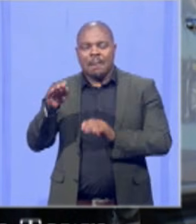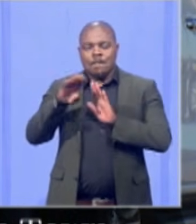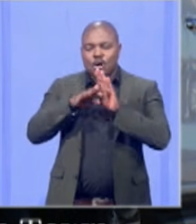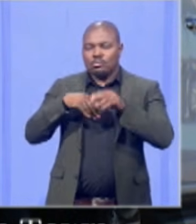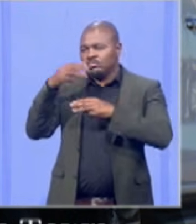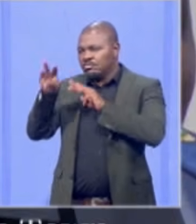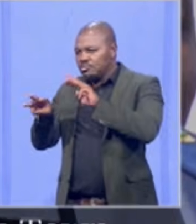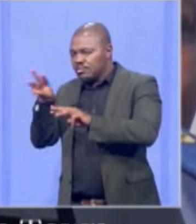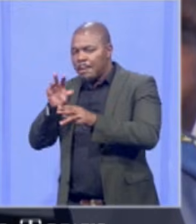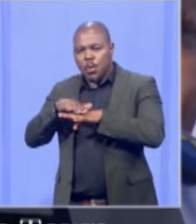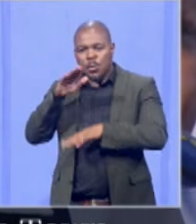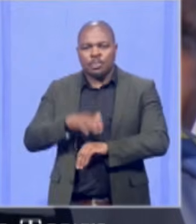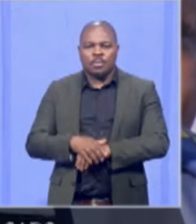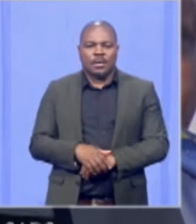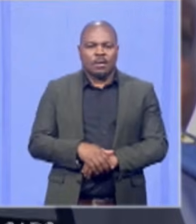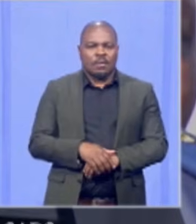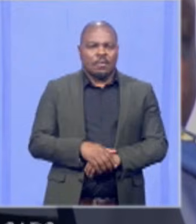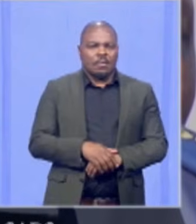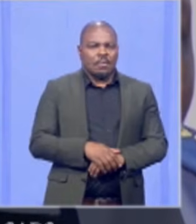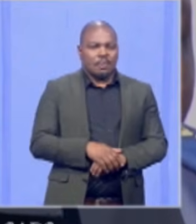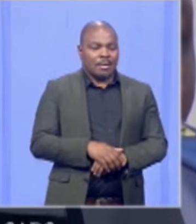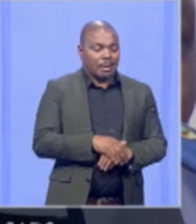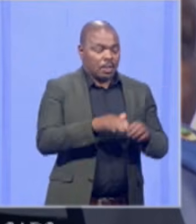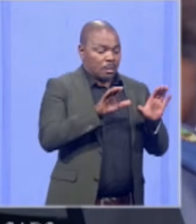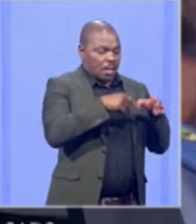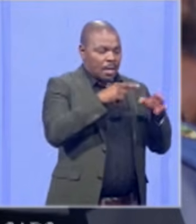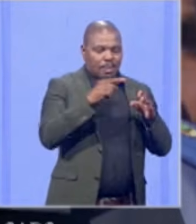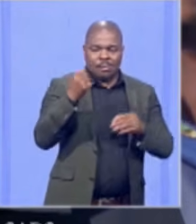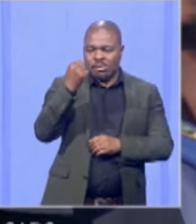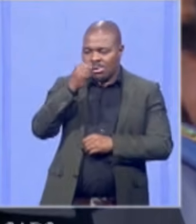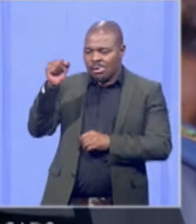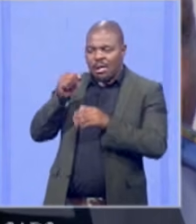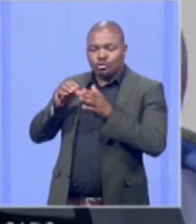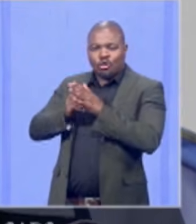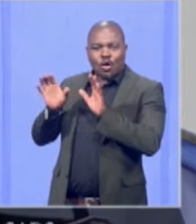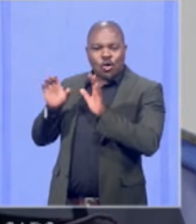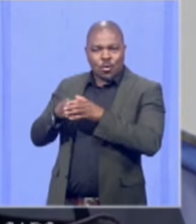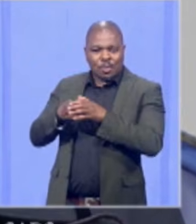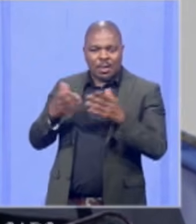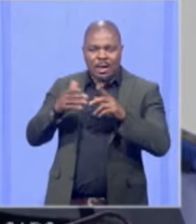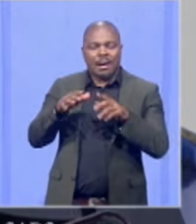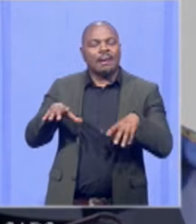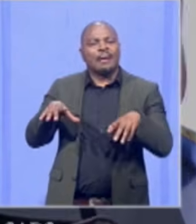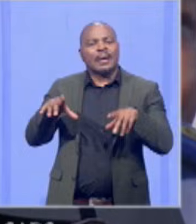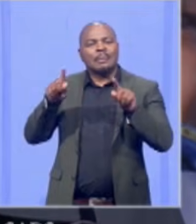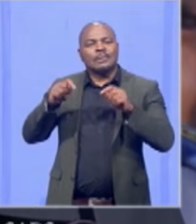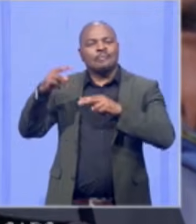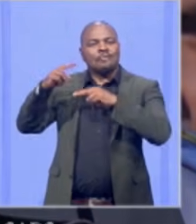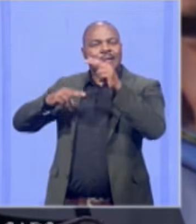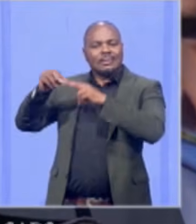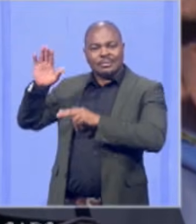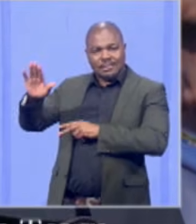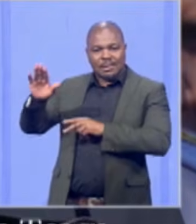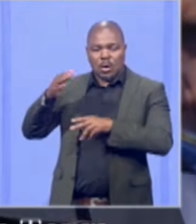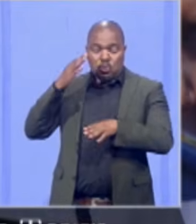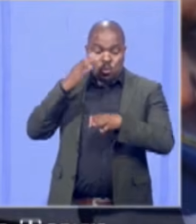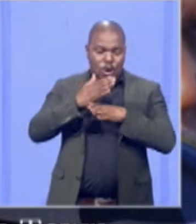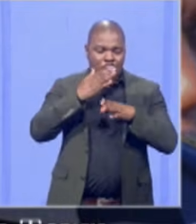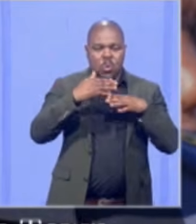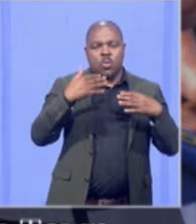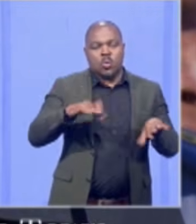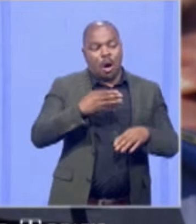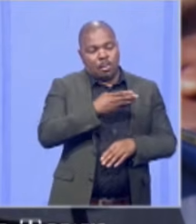have deployed our anti-gang unit across the province, across the Cape Flats. They are continuing with hard work.